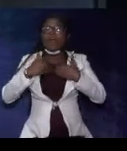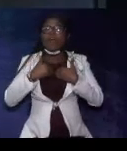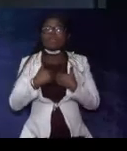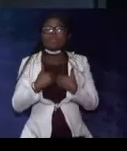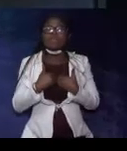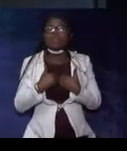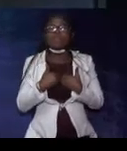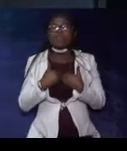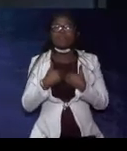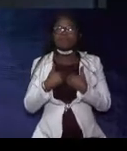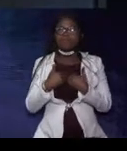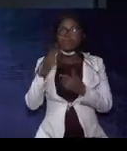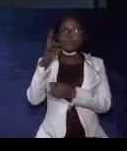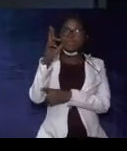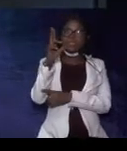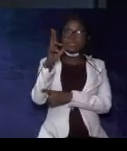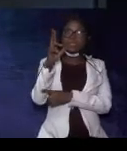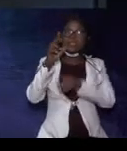going to have